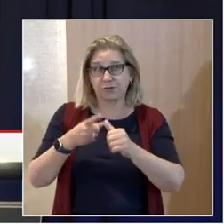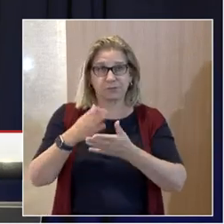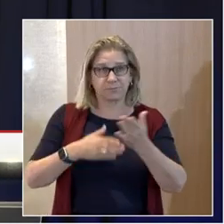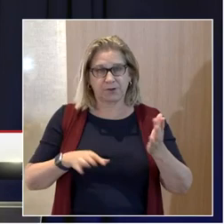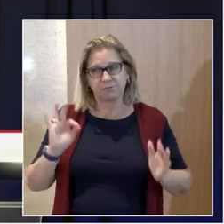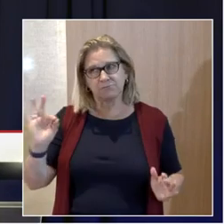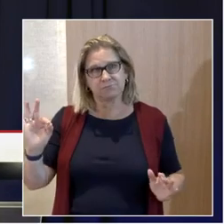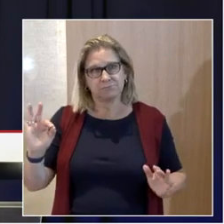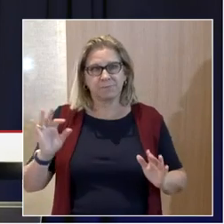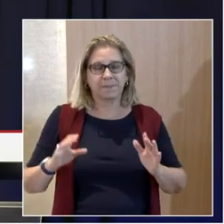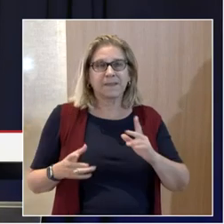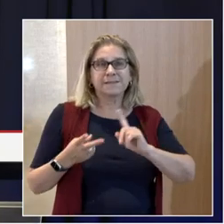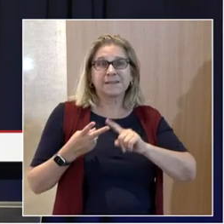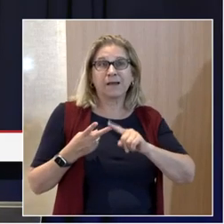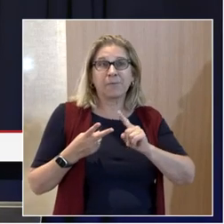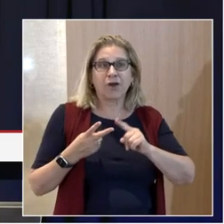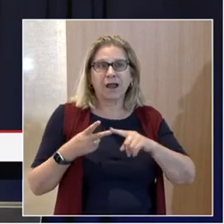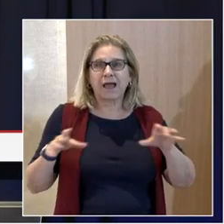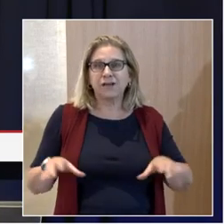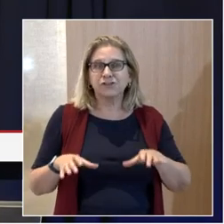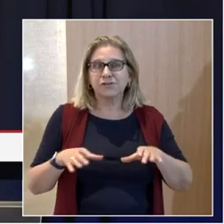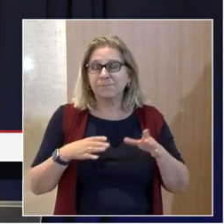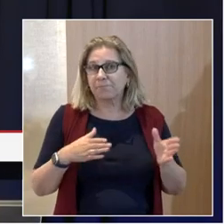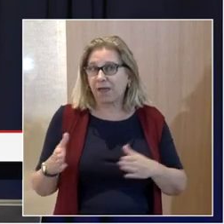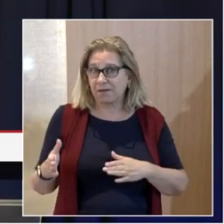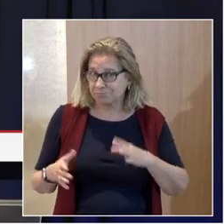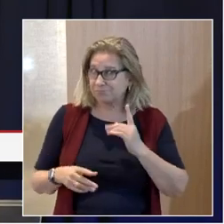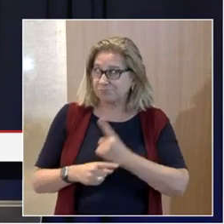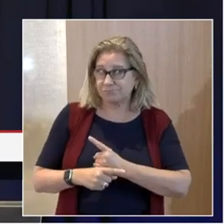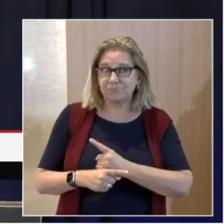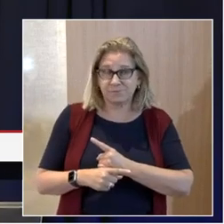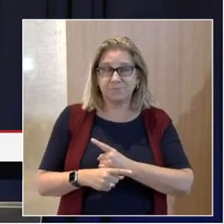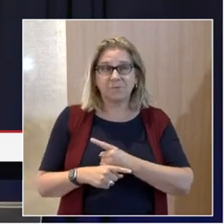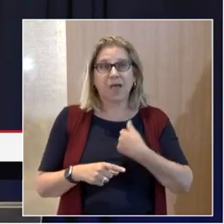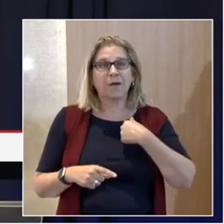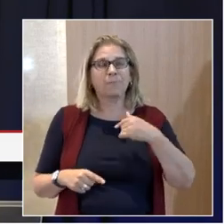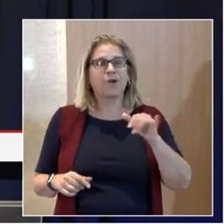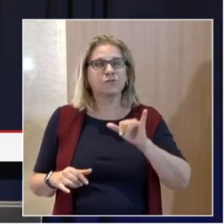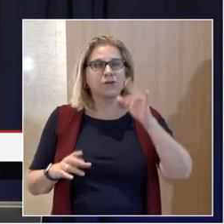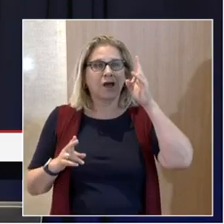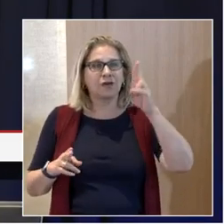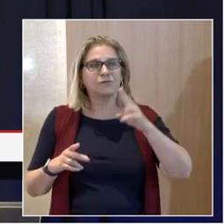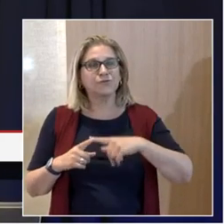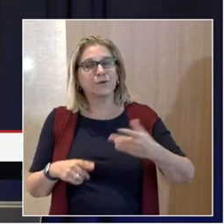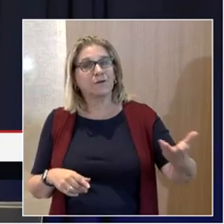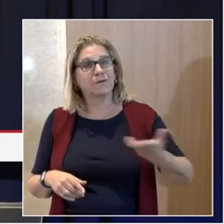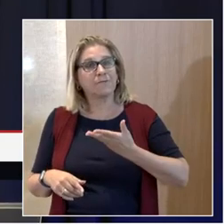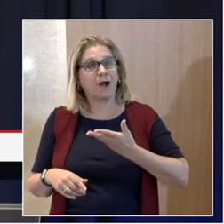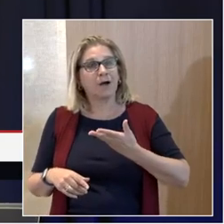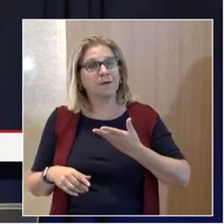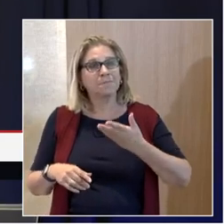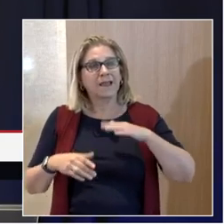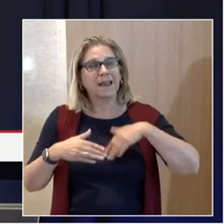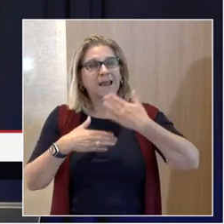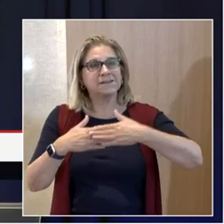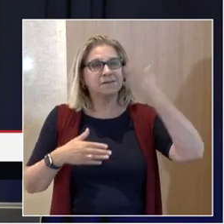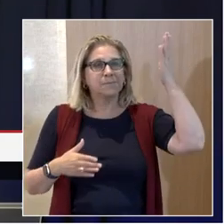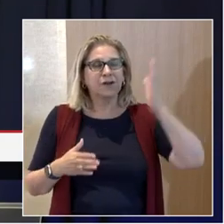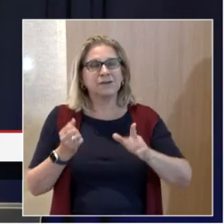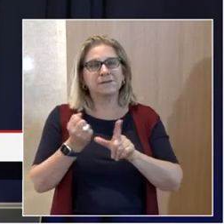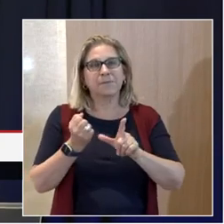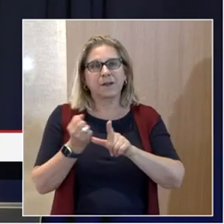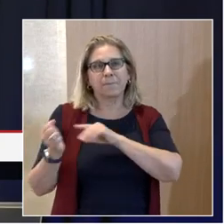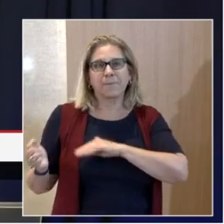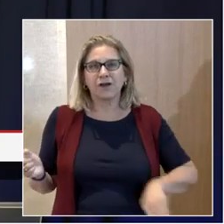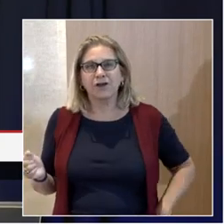part two. It's my pleasure to introduce our next speaker, Deputy Mayor for Planning and Economic Development, Keith Anderson, who has